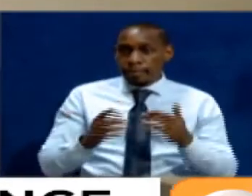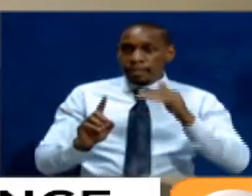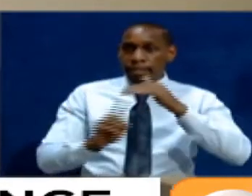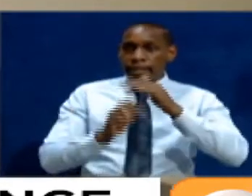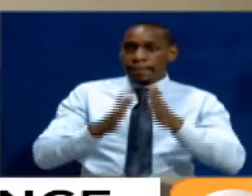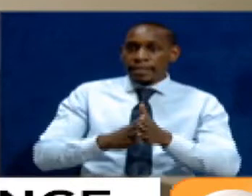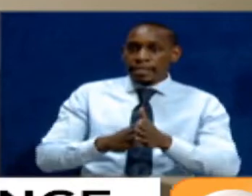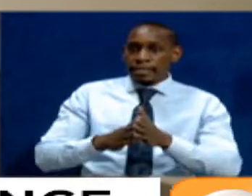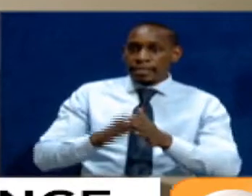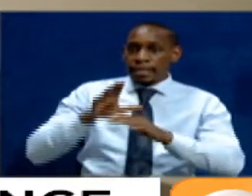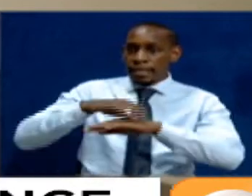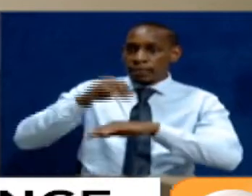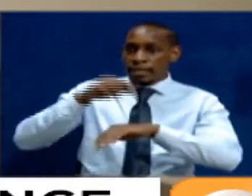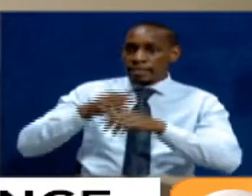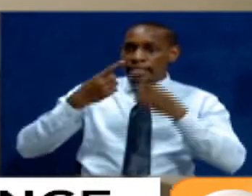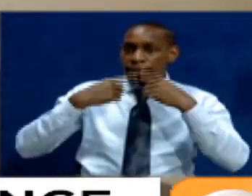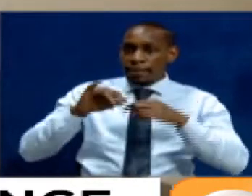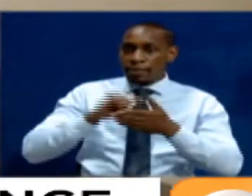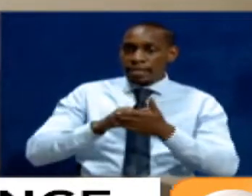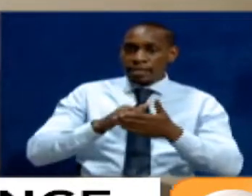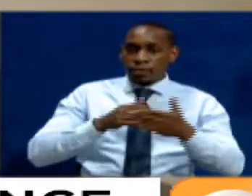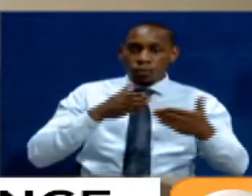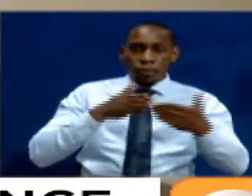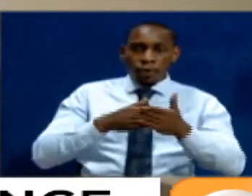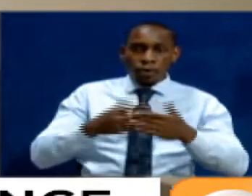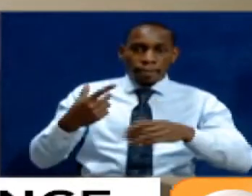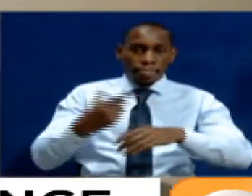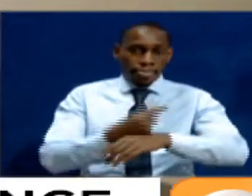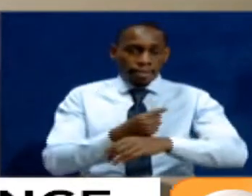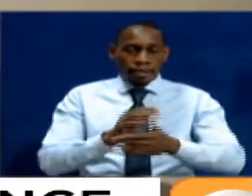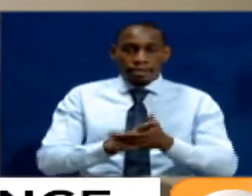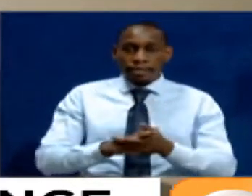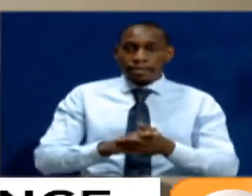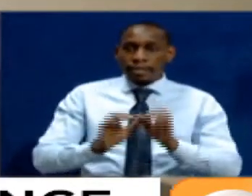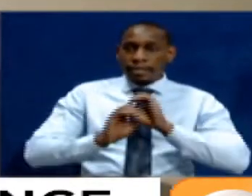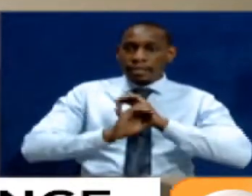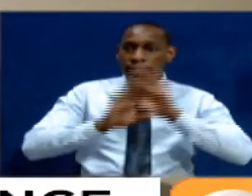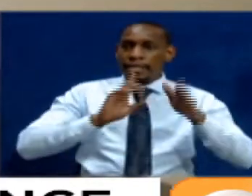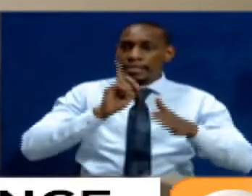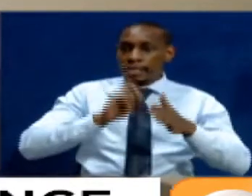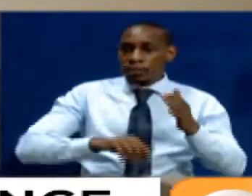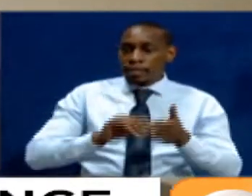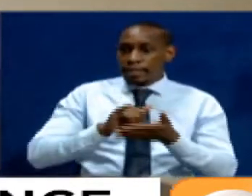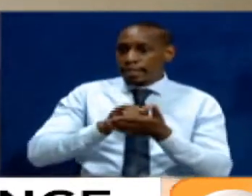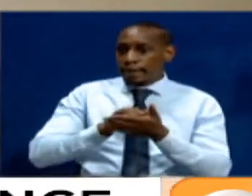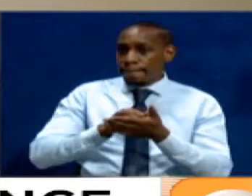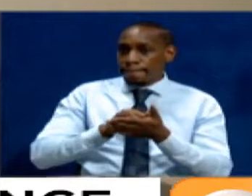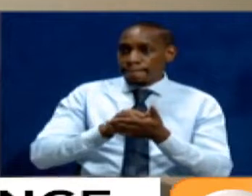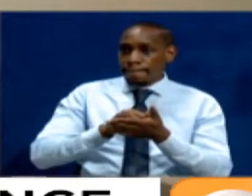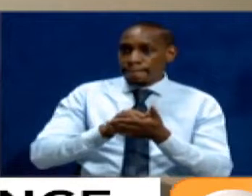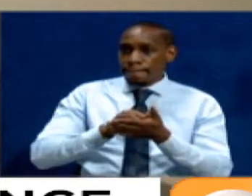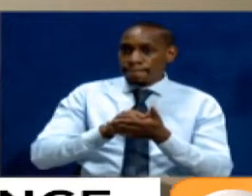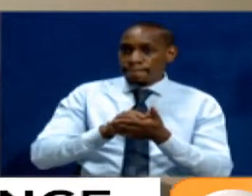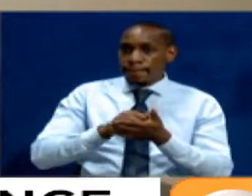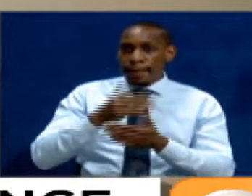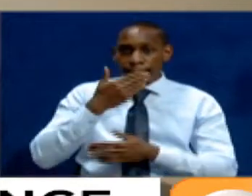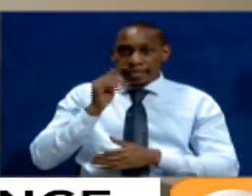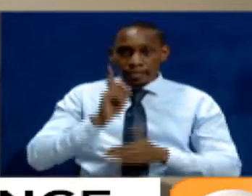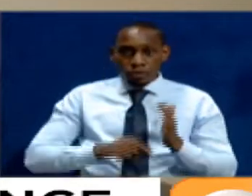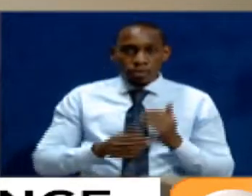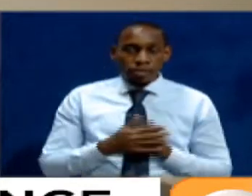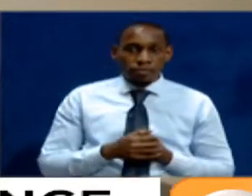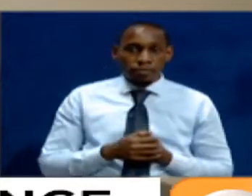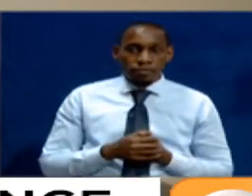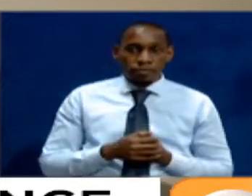Minister of Sweden, when he was making the announcement about halting the planned vaccine, he clearly stated that they would rather